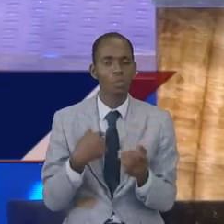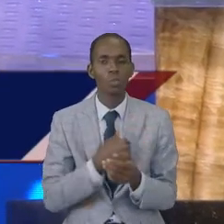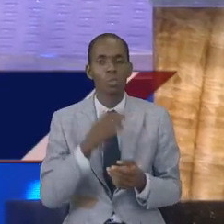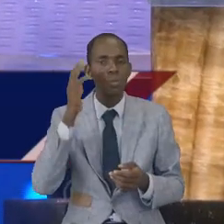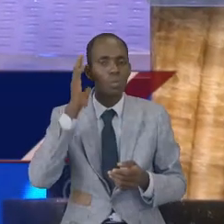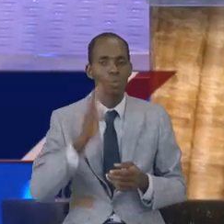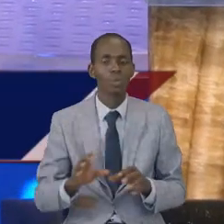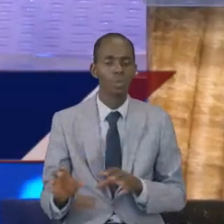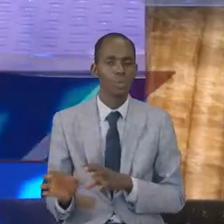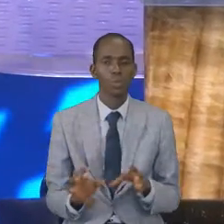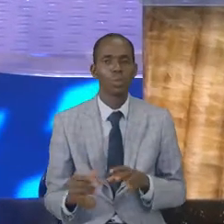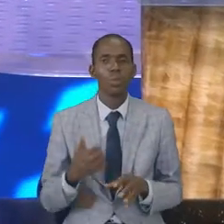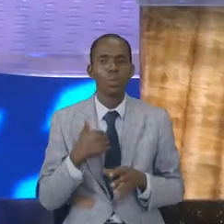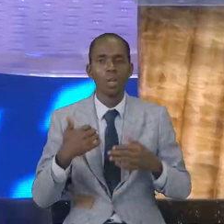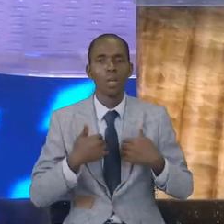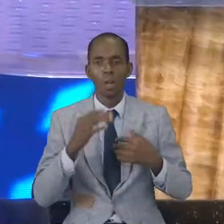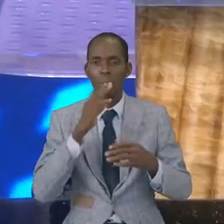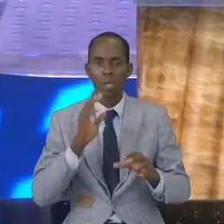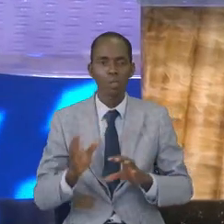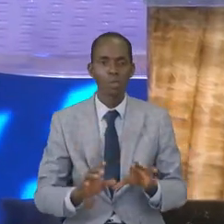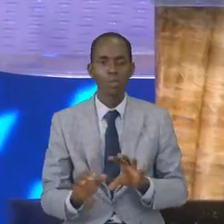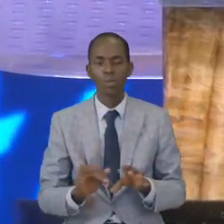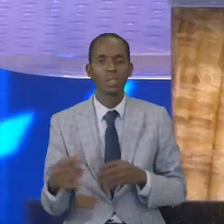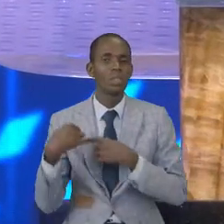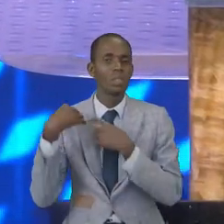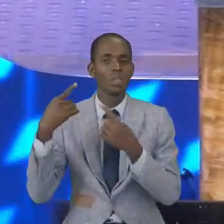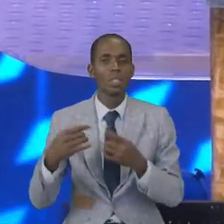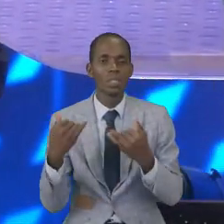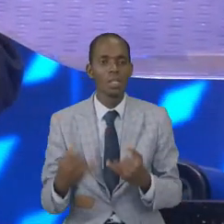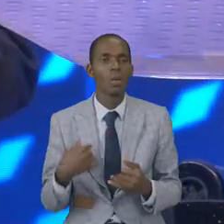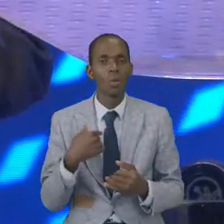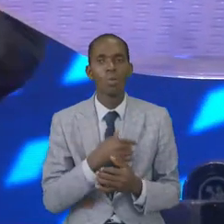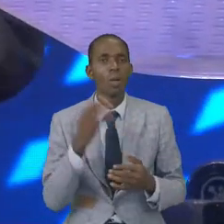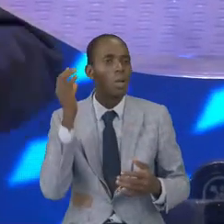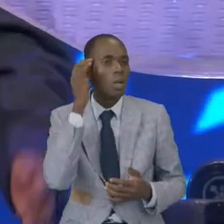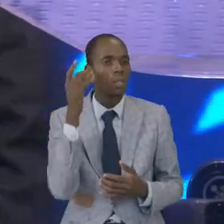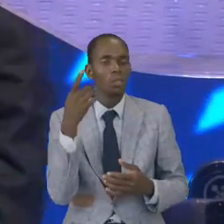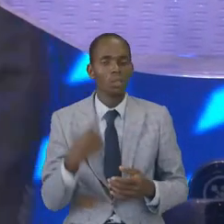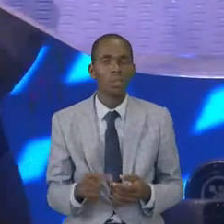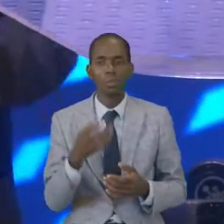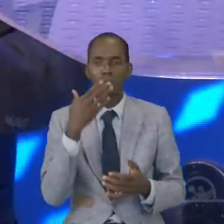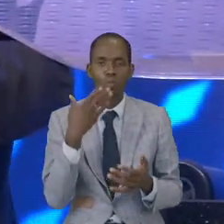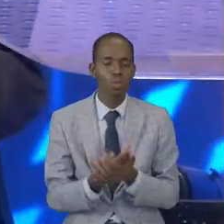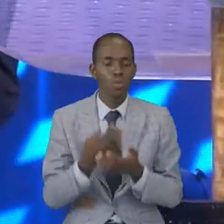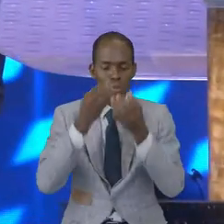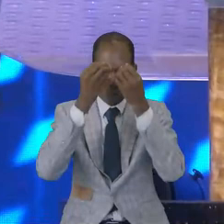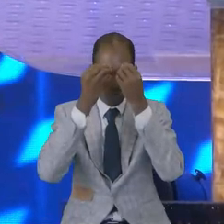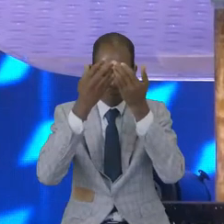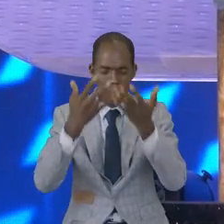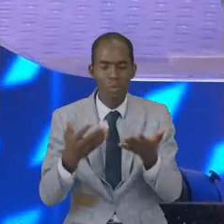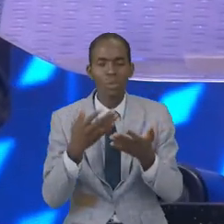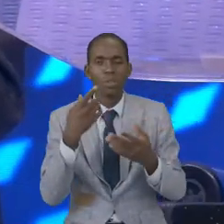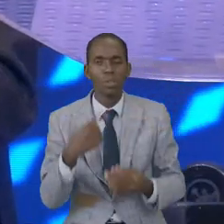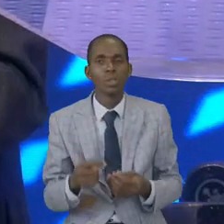from our birth, from our natural birth. Then we heard the gospel, the good news, the glad tidings. Then we heard